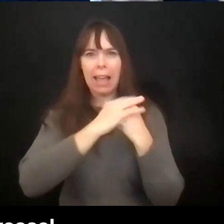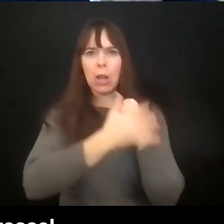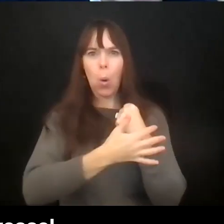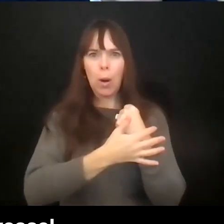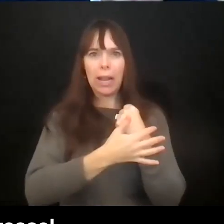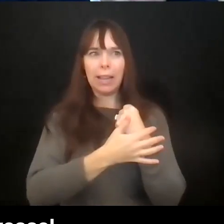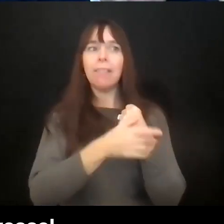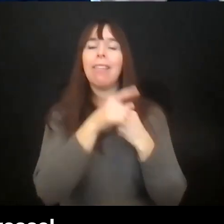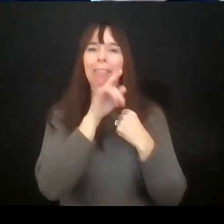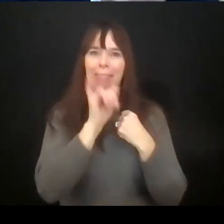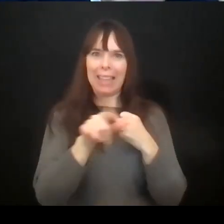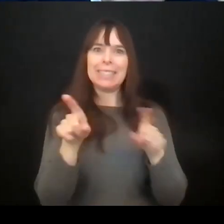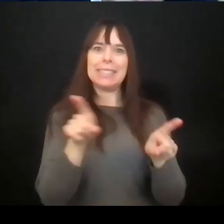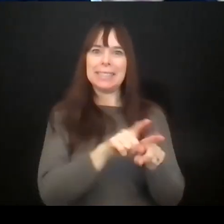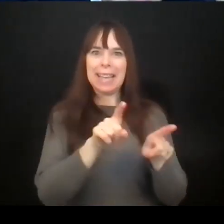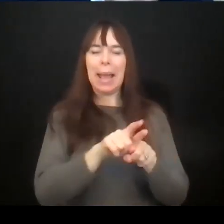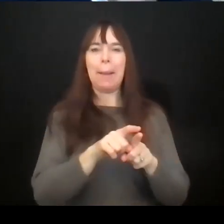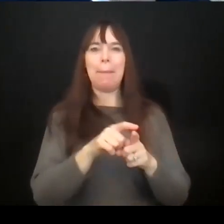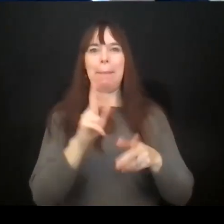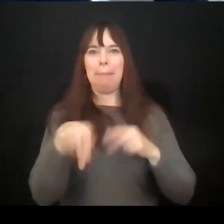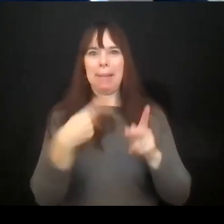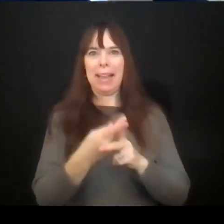a blackware vessel.